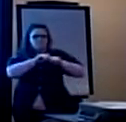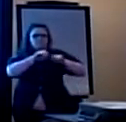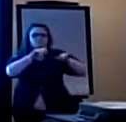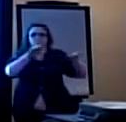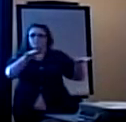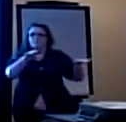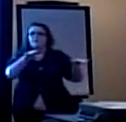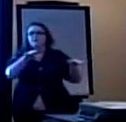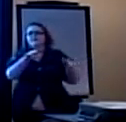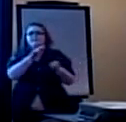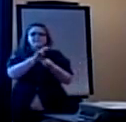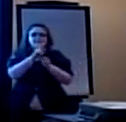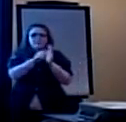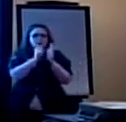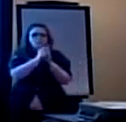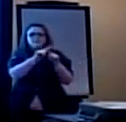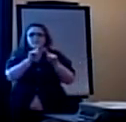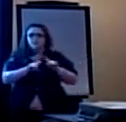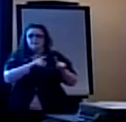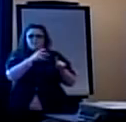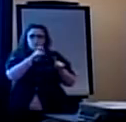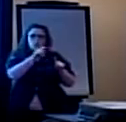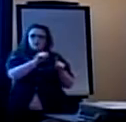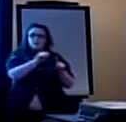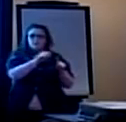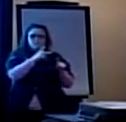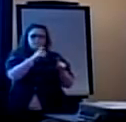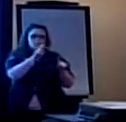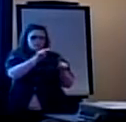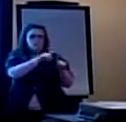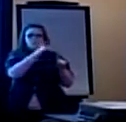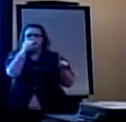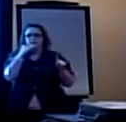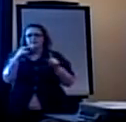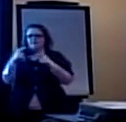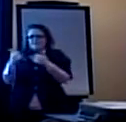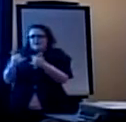porn, entertainment. That's the primary reason humans are using